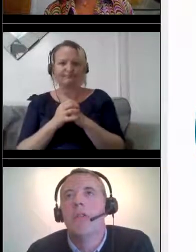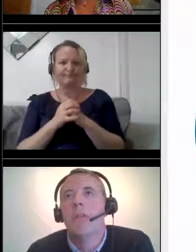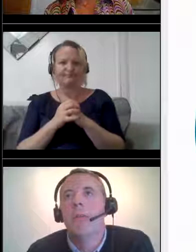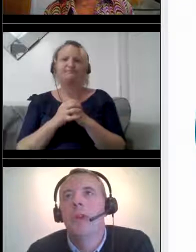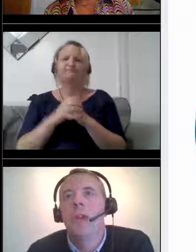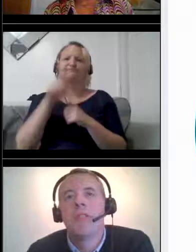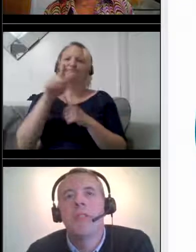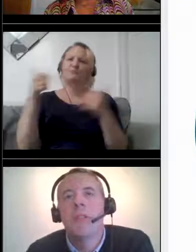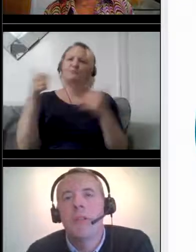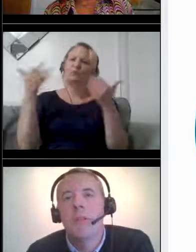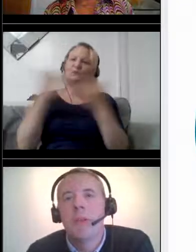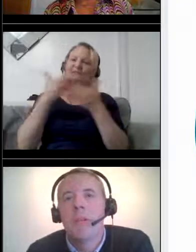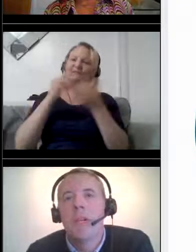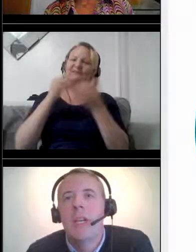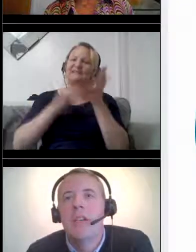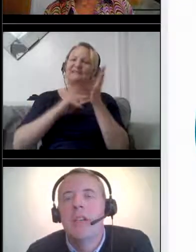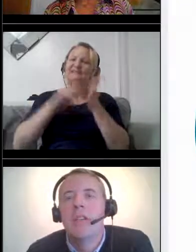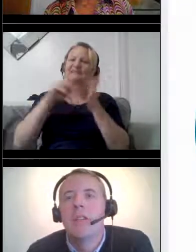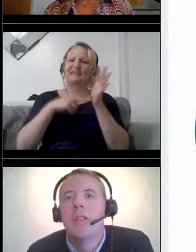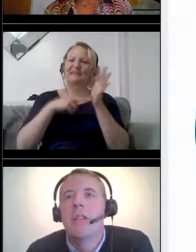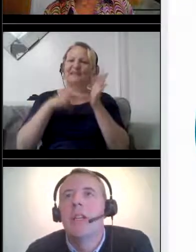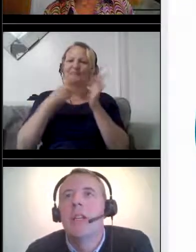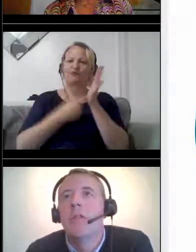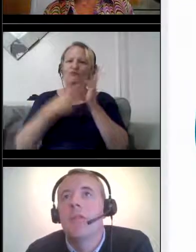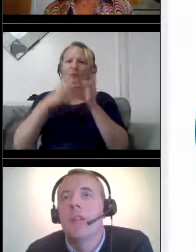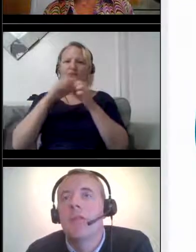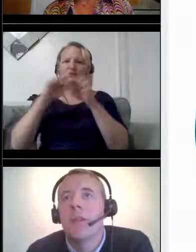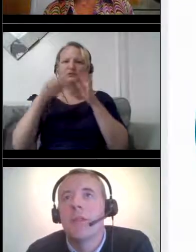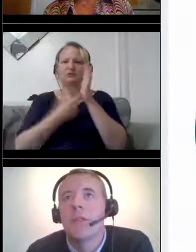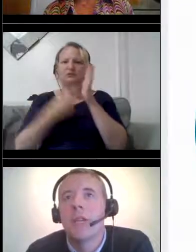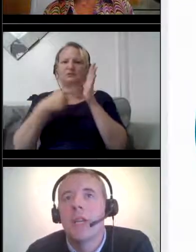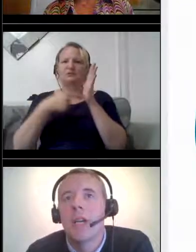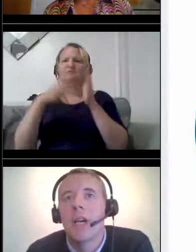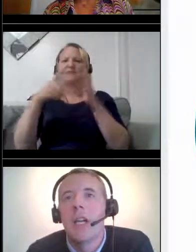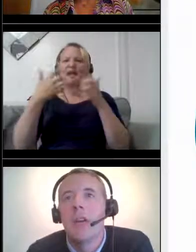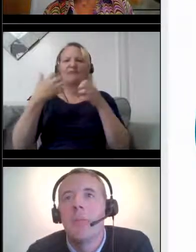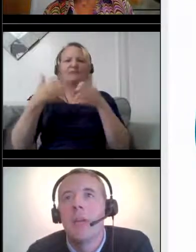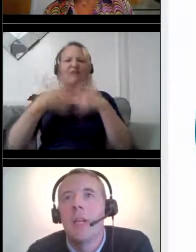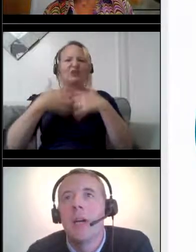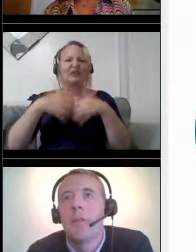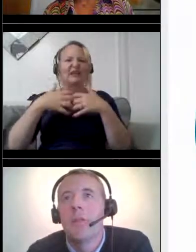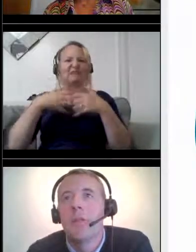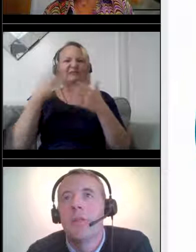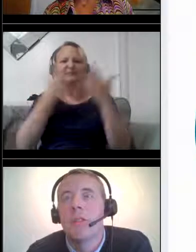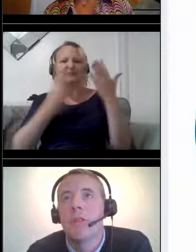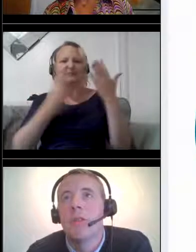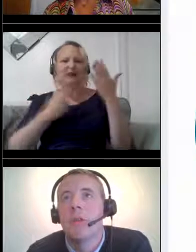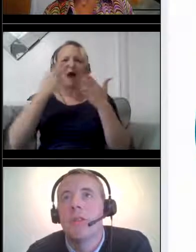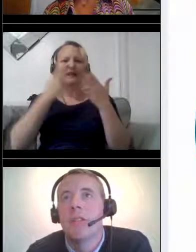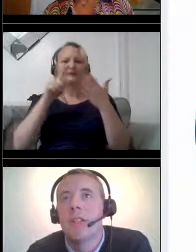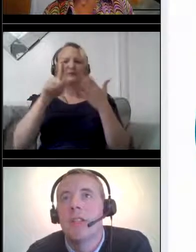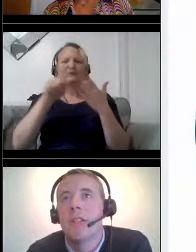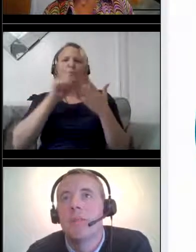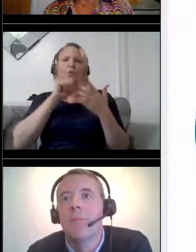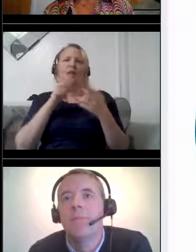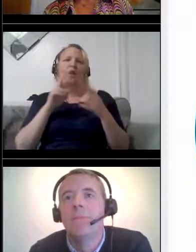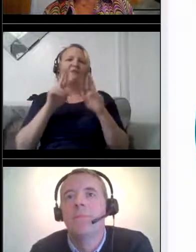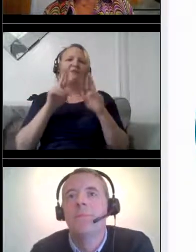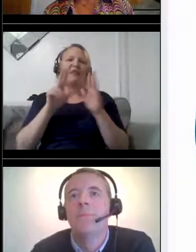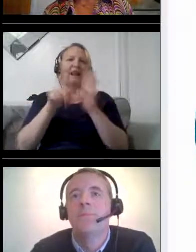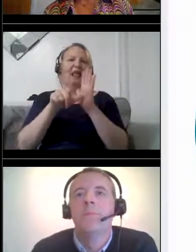Good evening everyone, my name's Steve Roberts. I'm the Engineering Design Lead for Lower Thames Crossing and I'll be helping to answer some of your questions